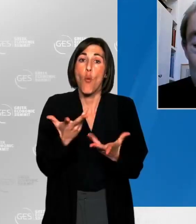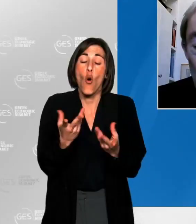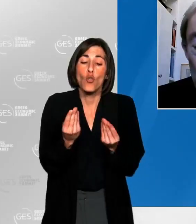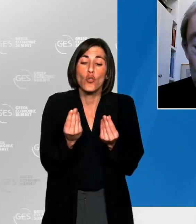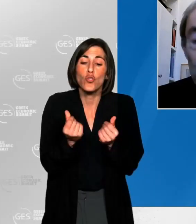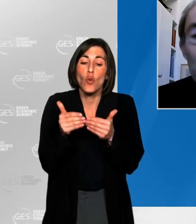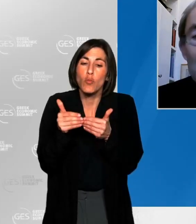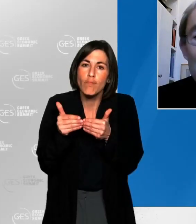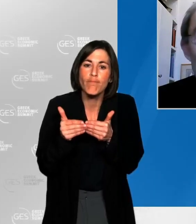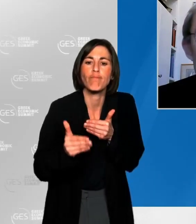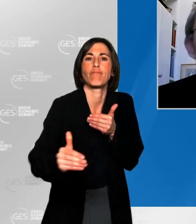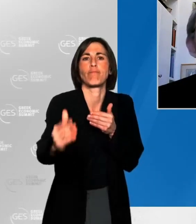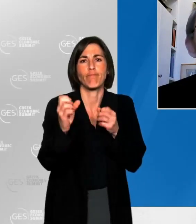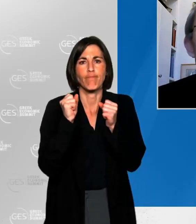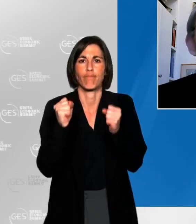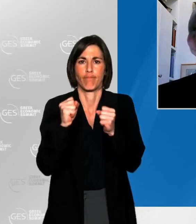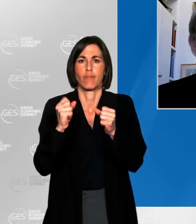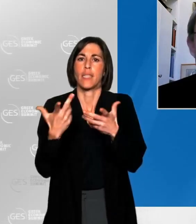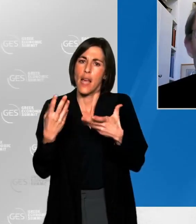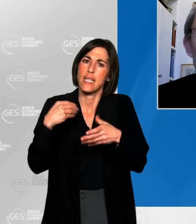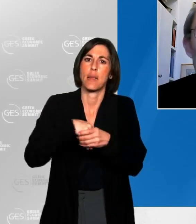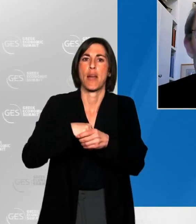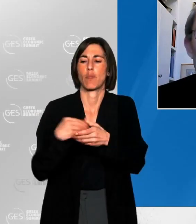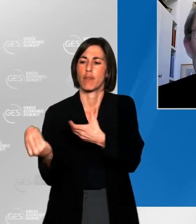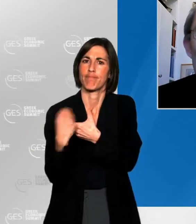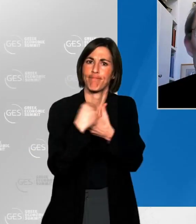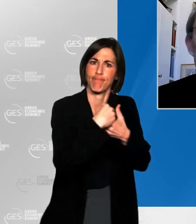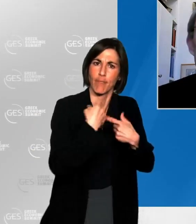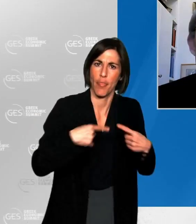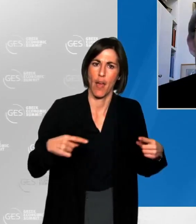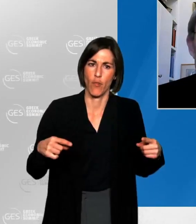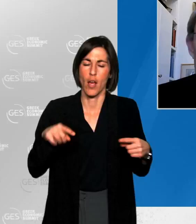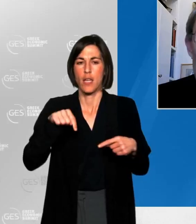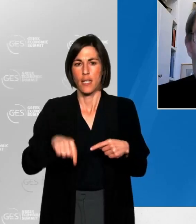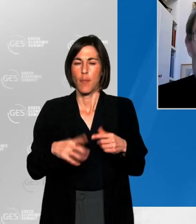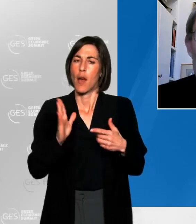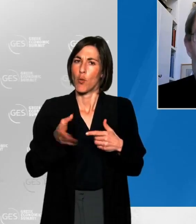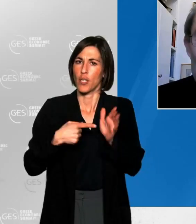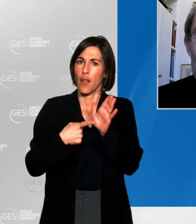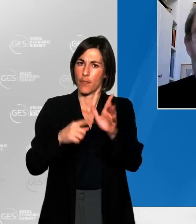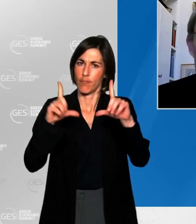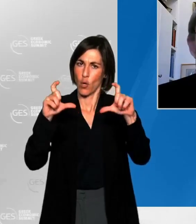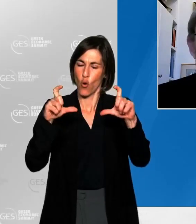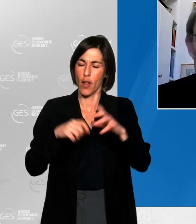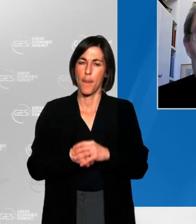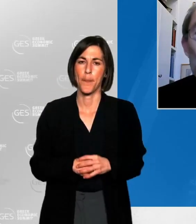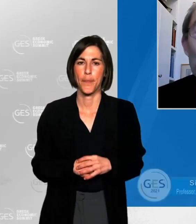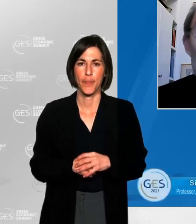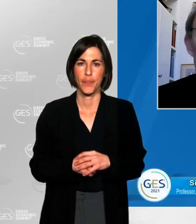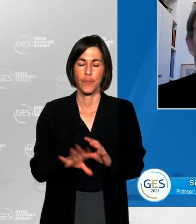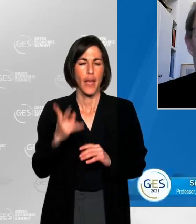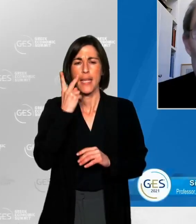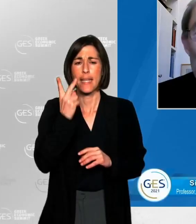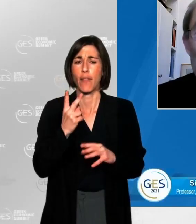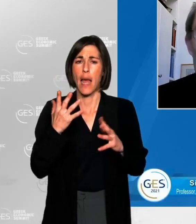I hope you can see slide one, yes. There used to be a saying which goes